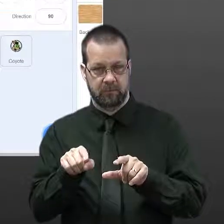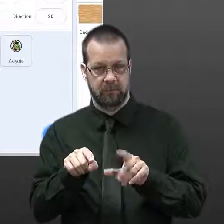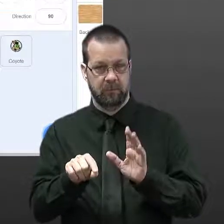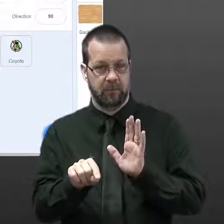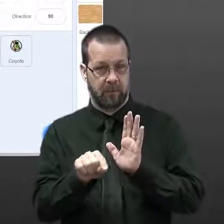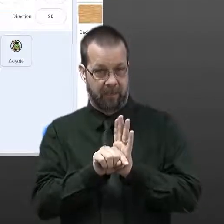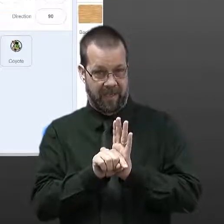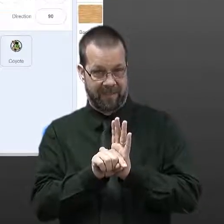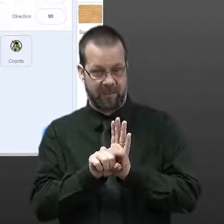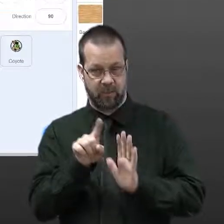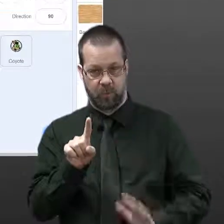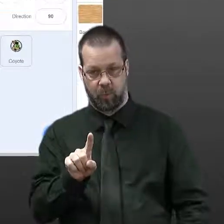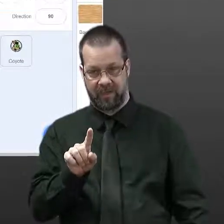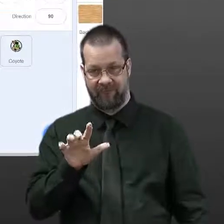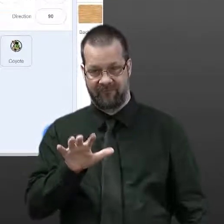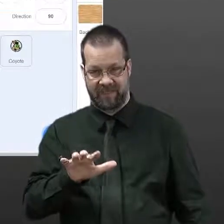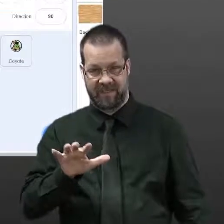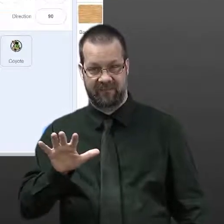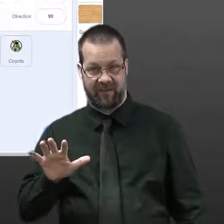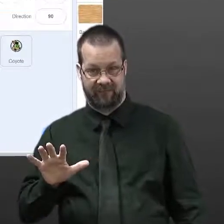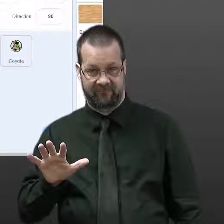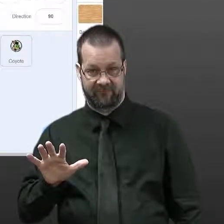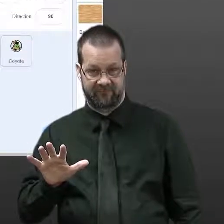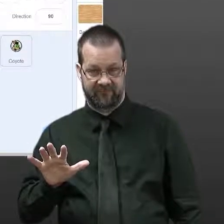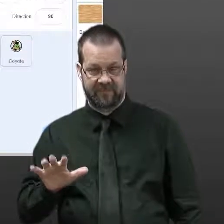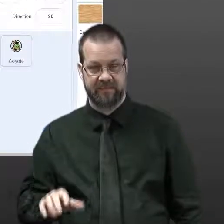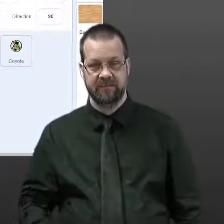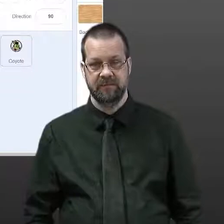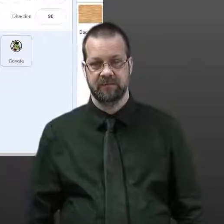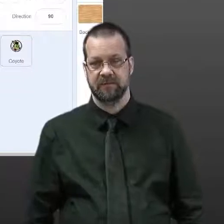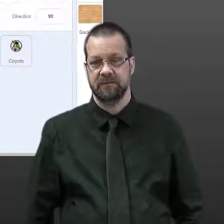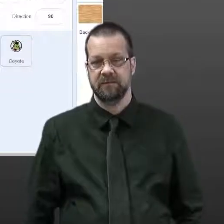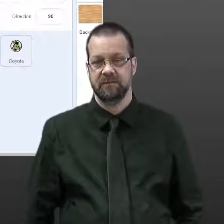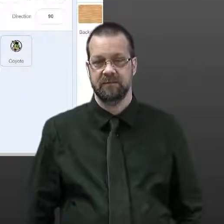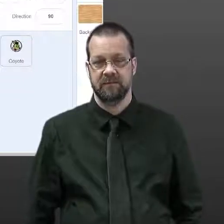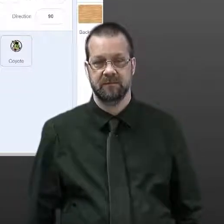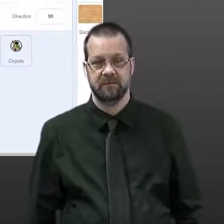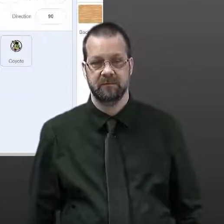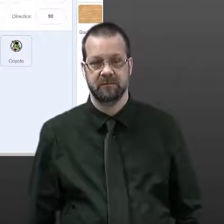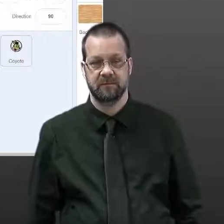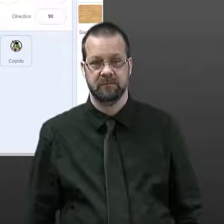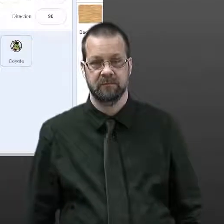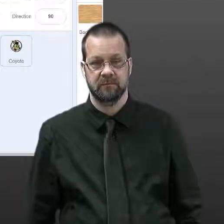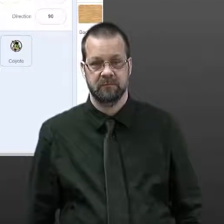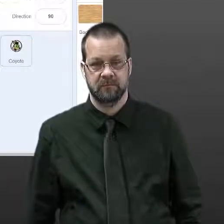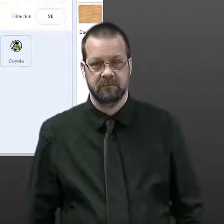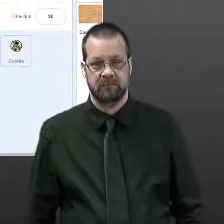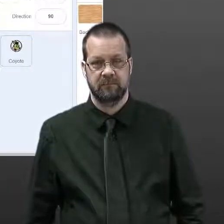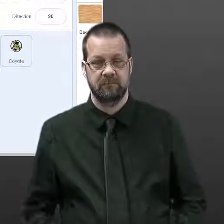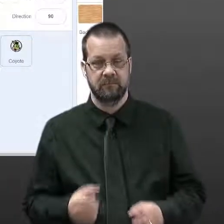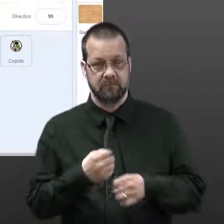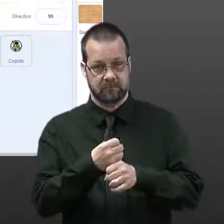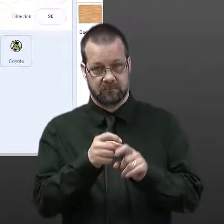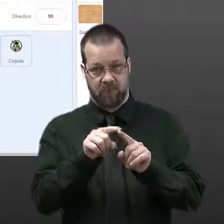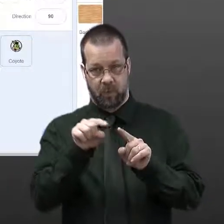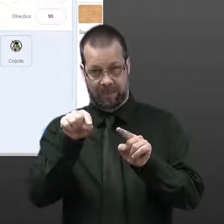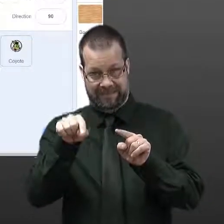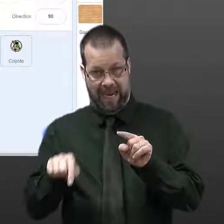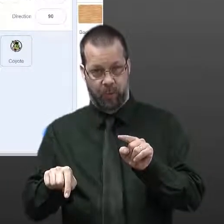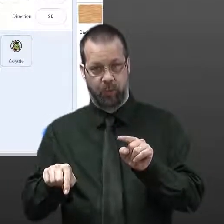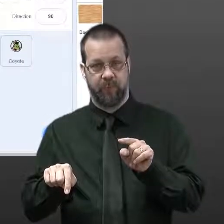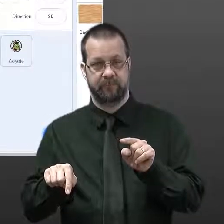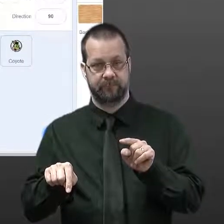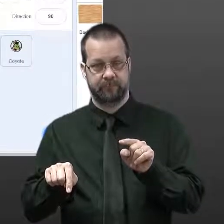use minus 165. And then we are going to make the ball go